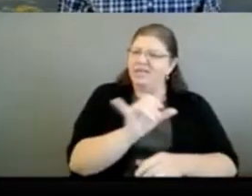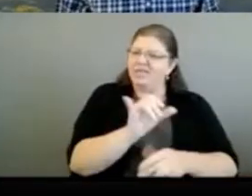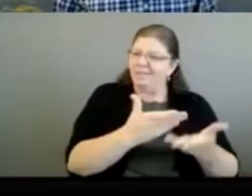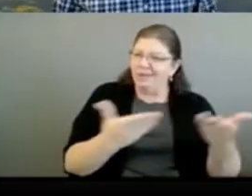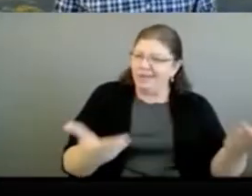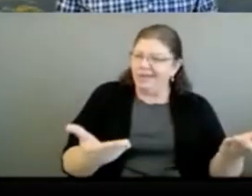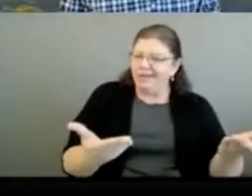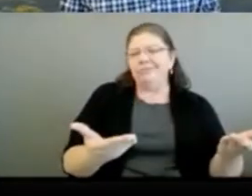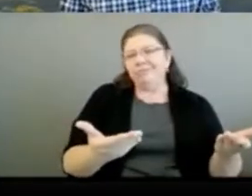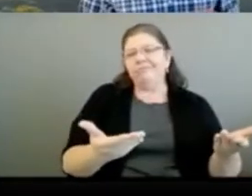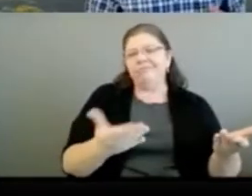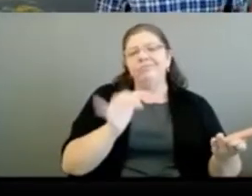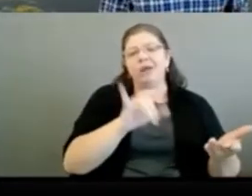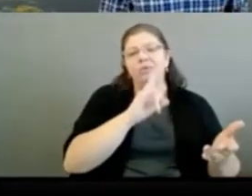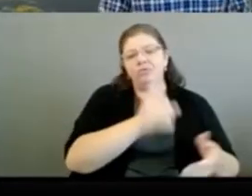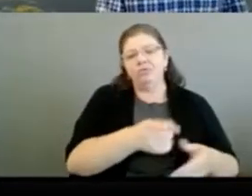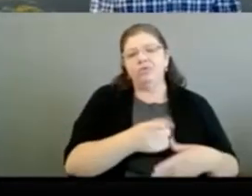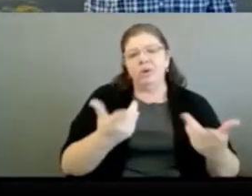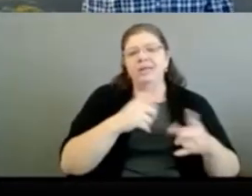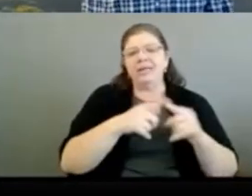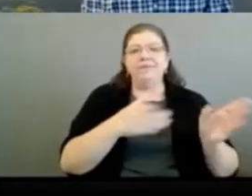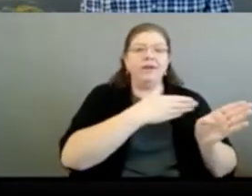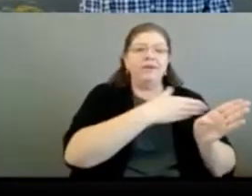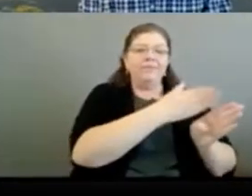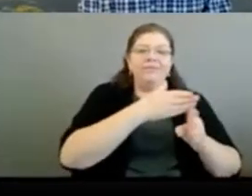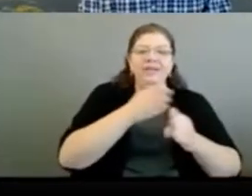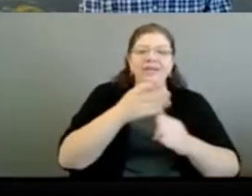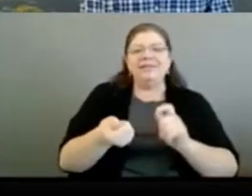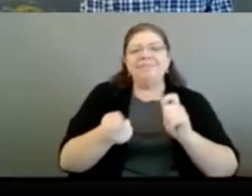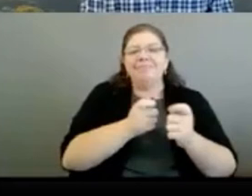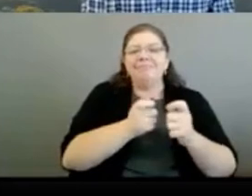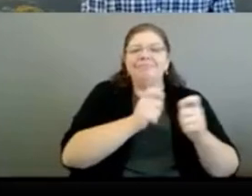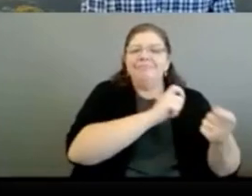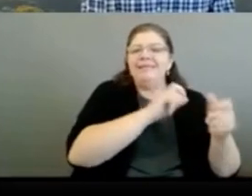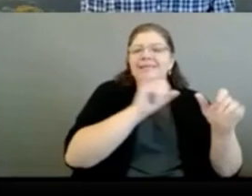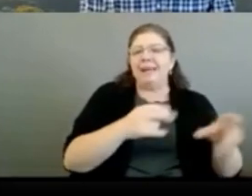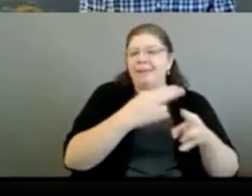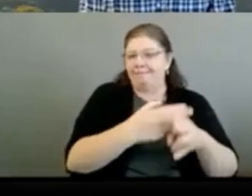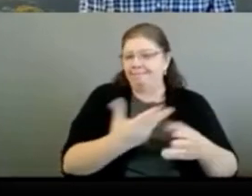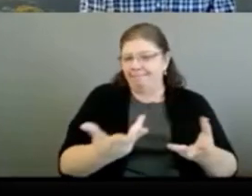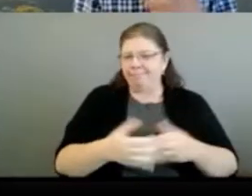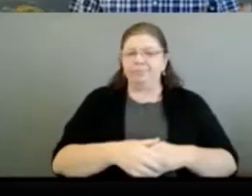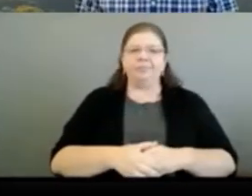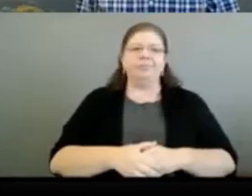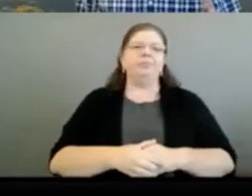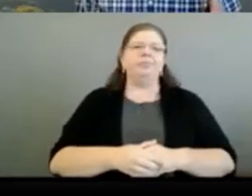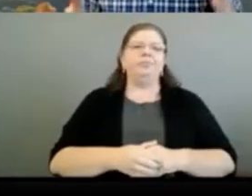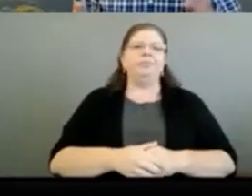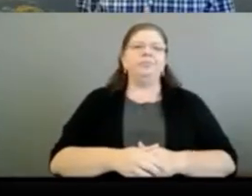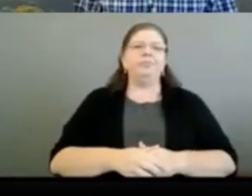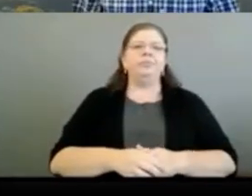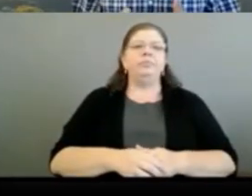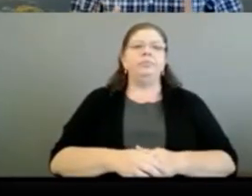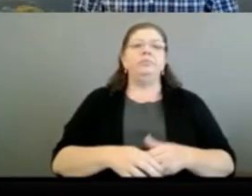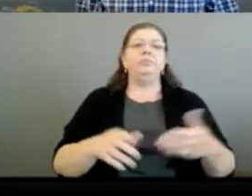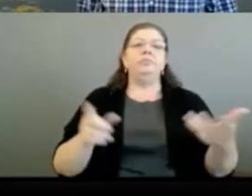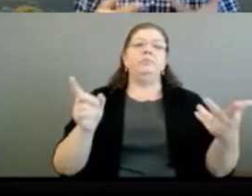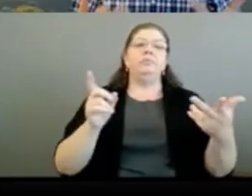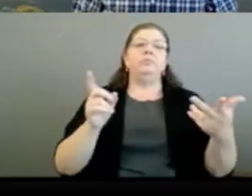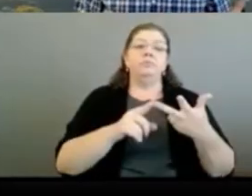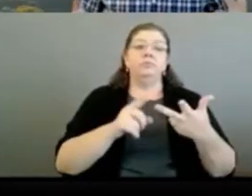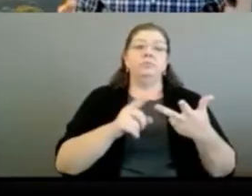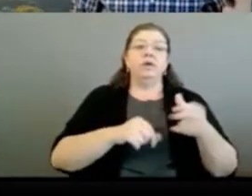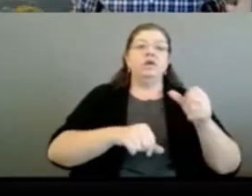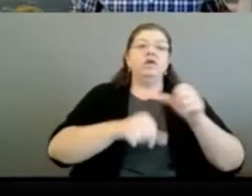that's probably the case, and that different fields use slightly different variations of these terms. So idea number 3 is that social network analysis is not a